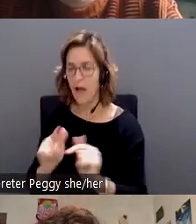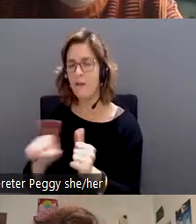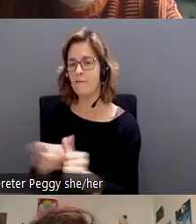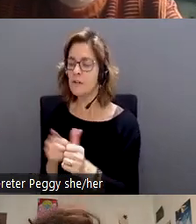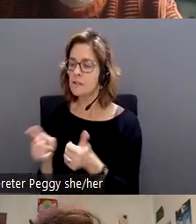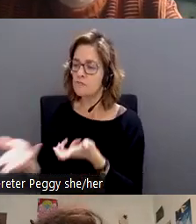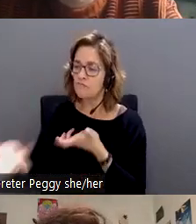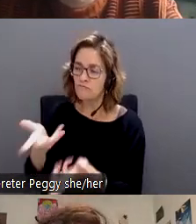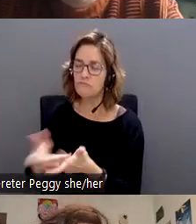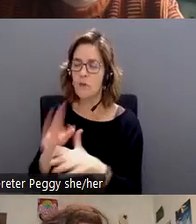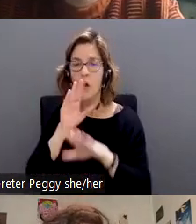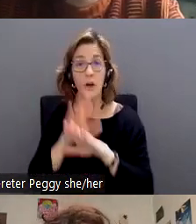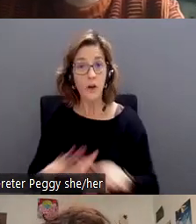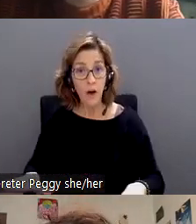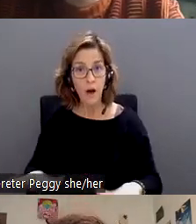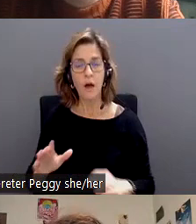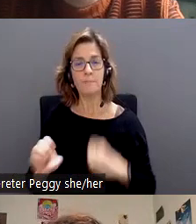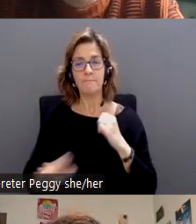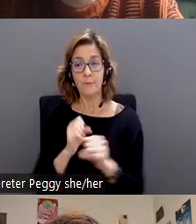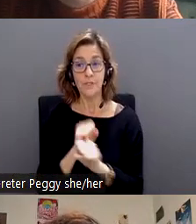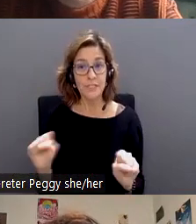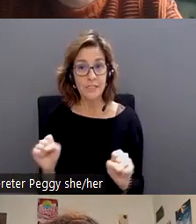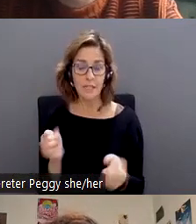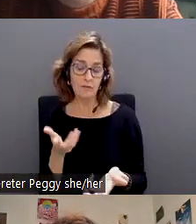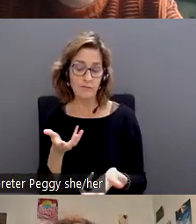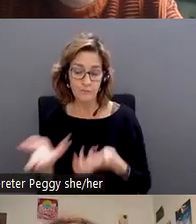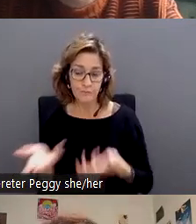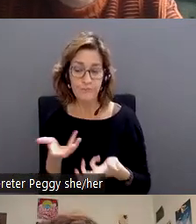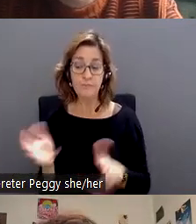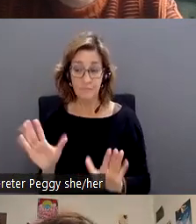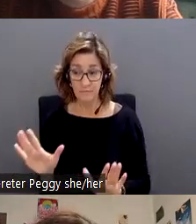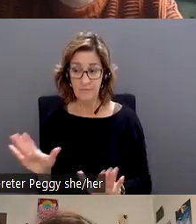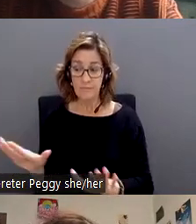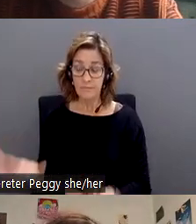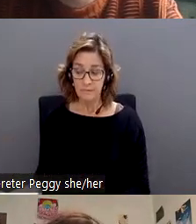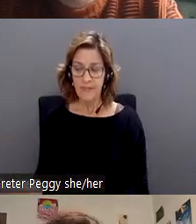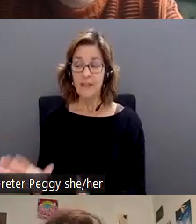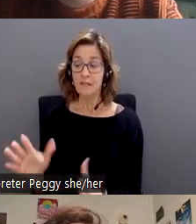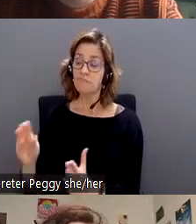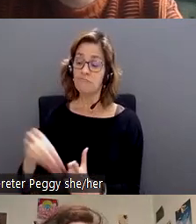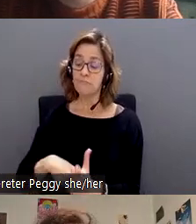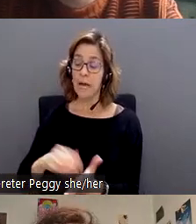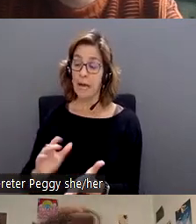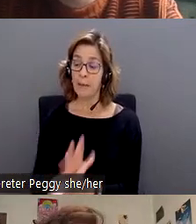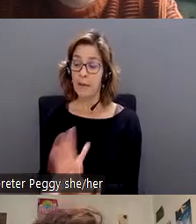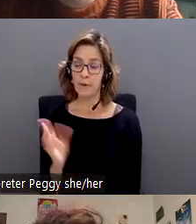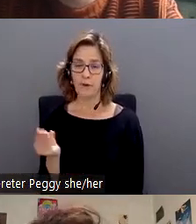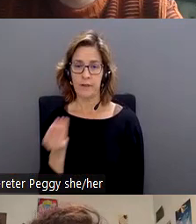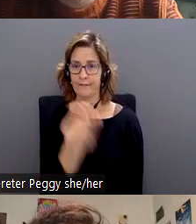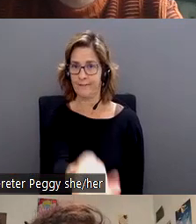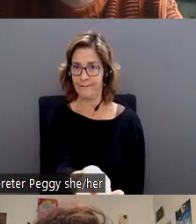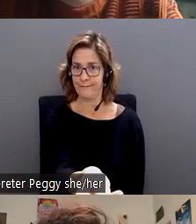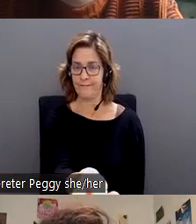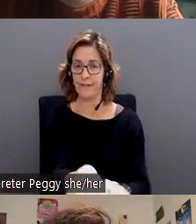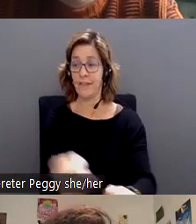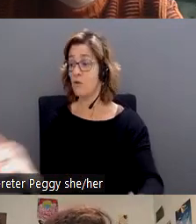emotionally safe way. And then that is given on paper, and folks don't need to rehash it when they